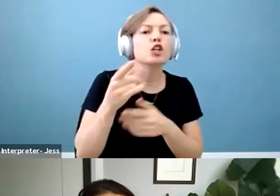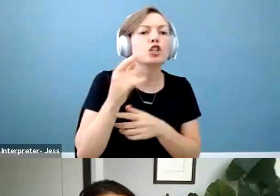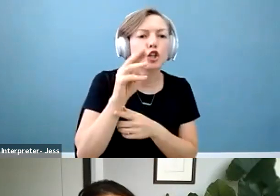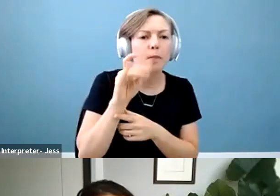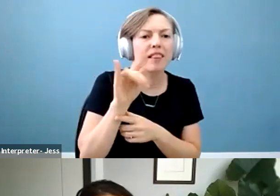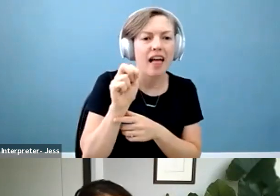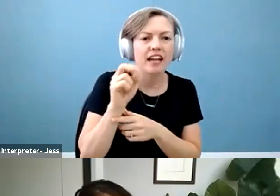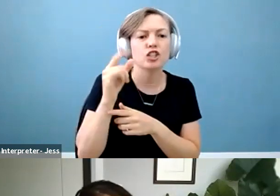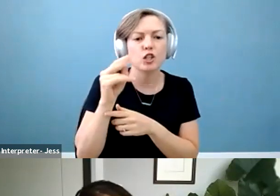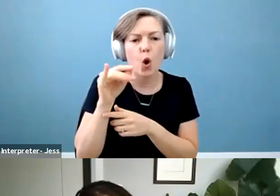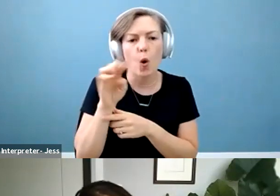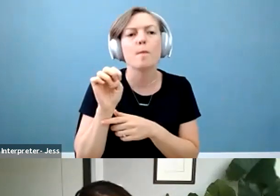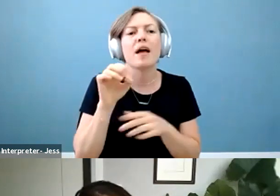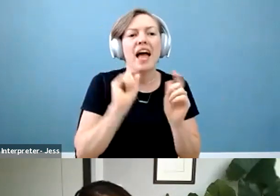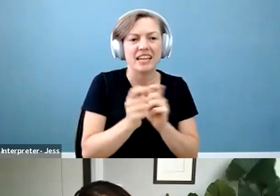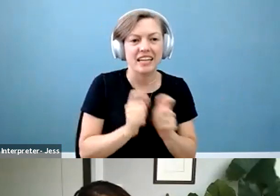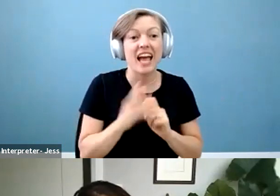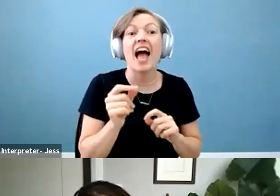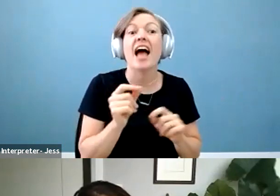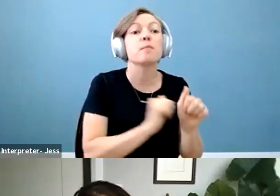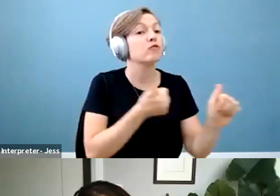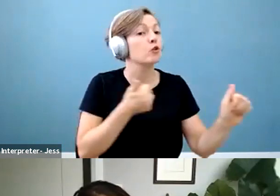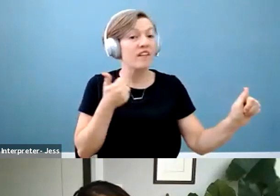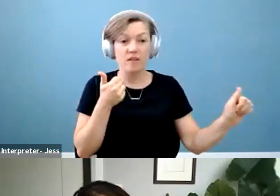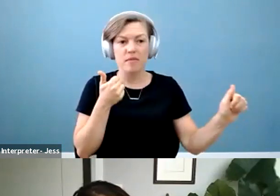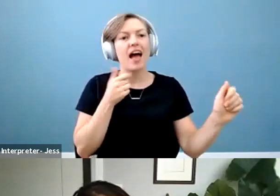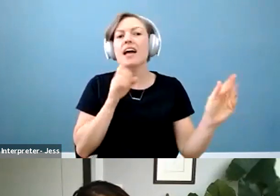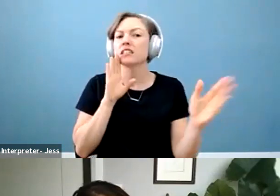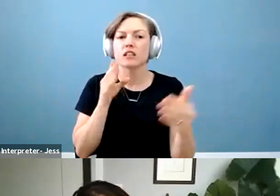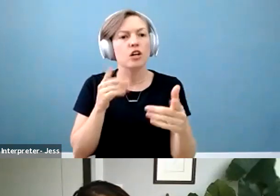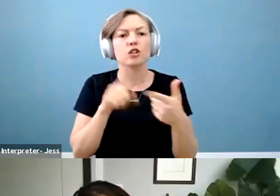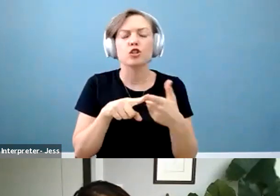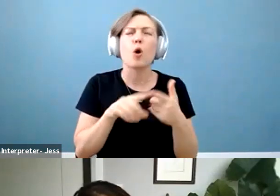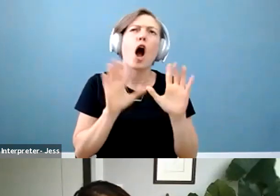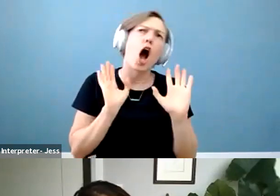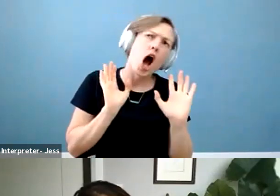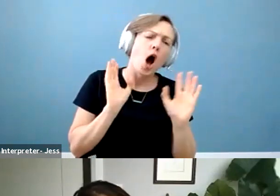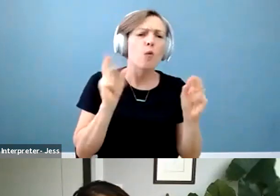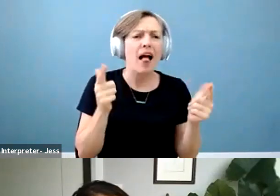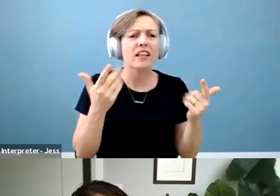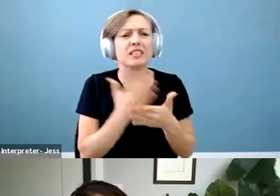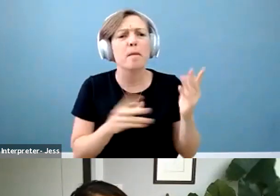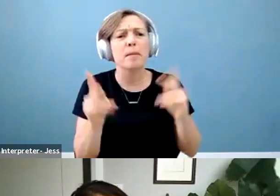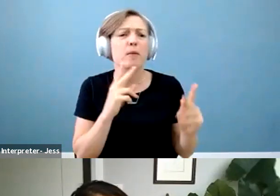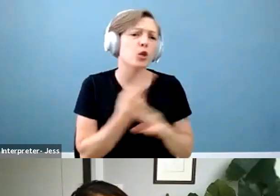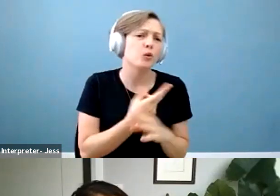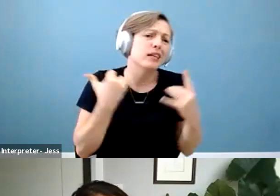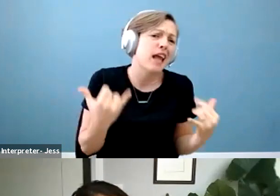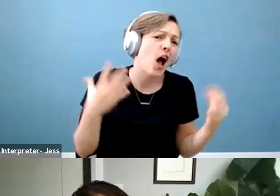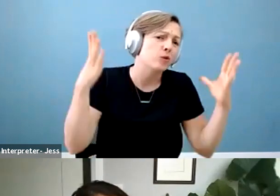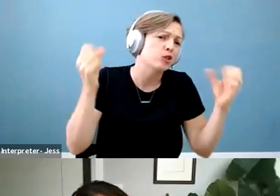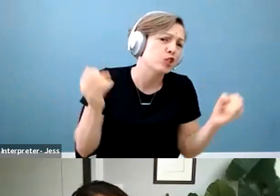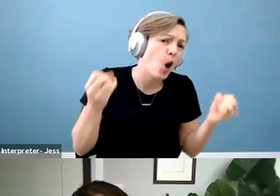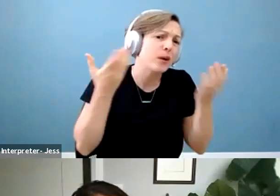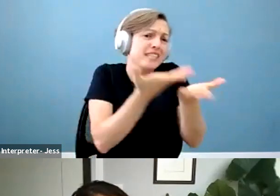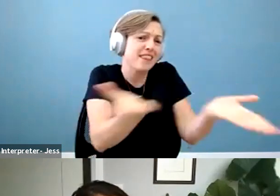editing. And they've moved away from that to, well, some people have used it now, so it's out